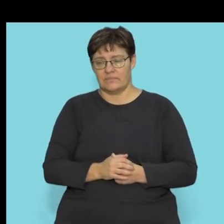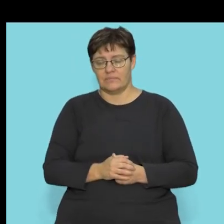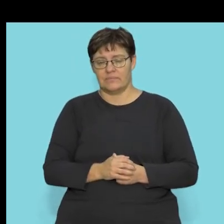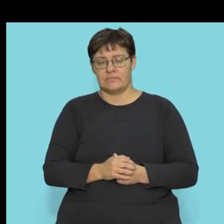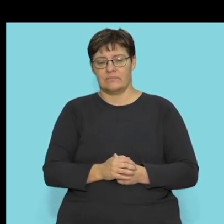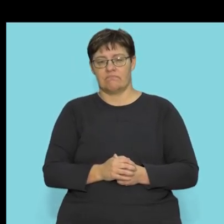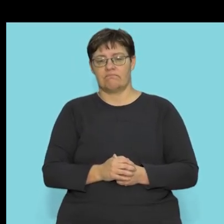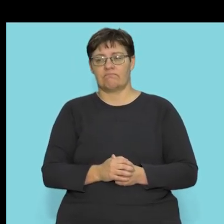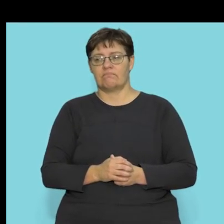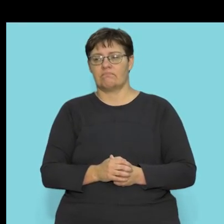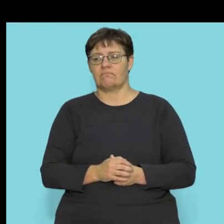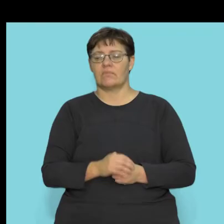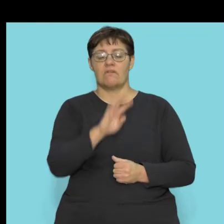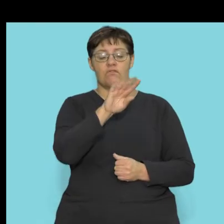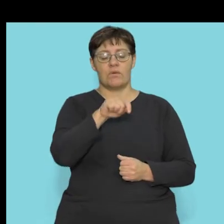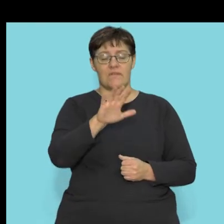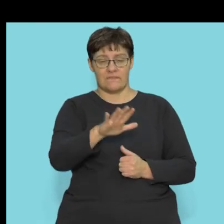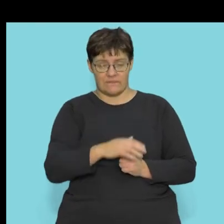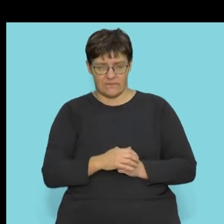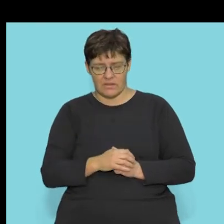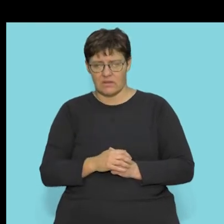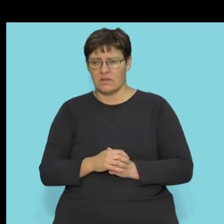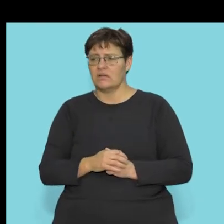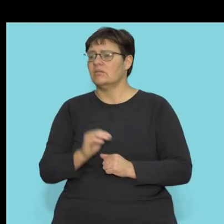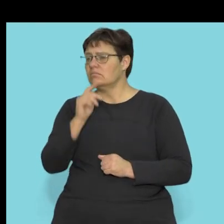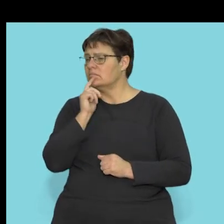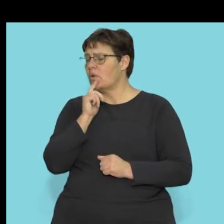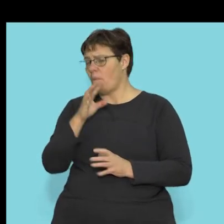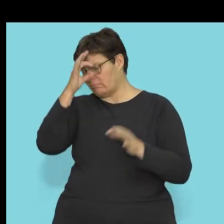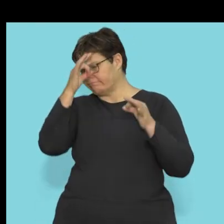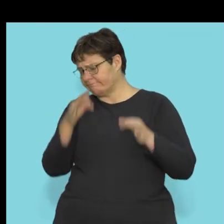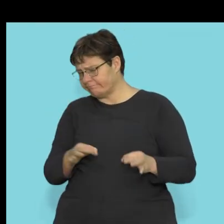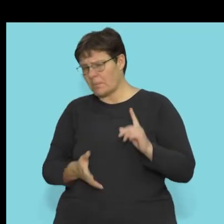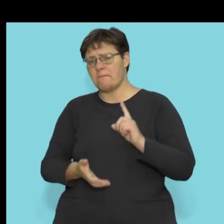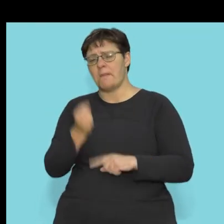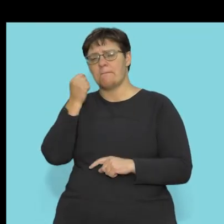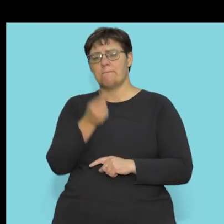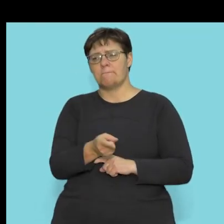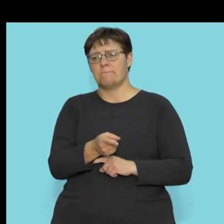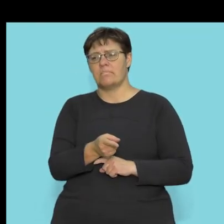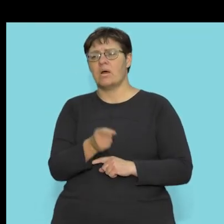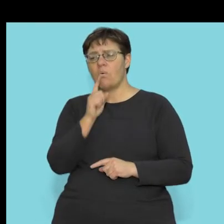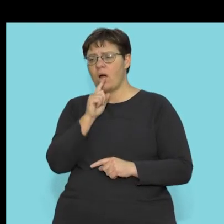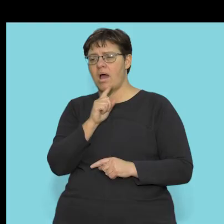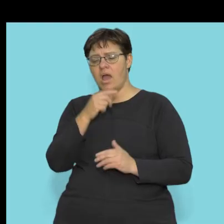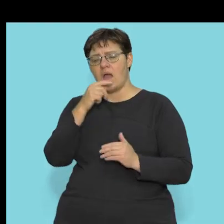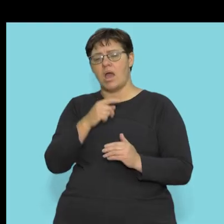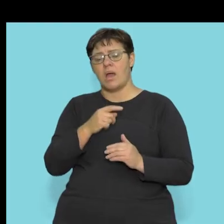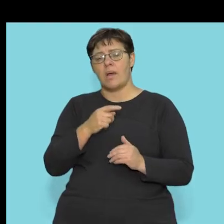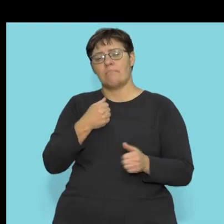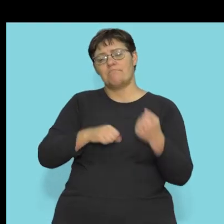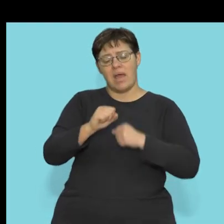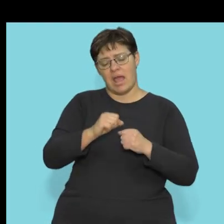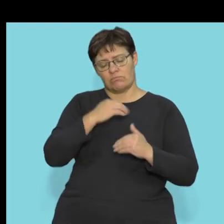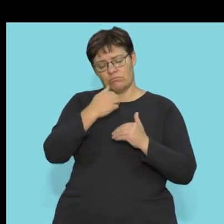to rise. Right. What conclusion can be made from